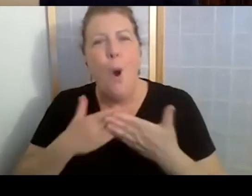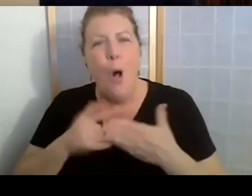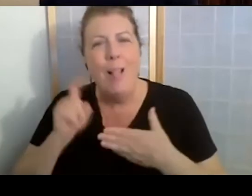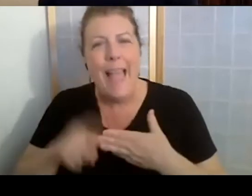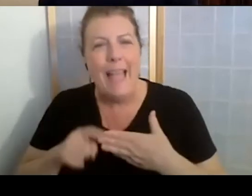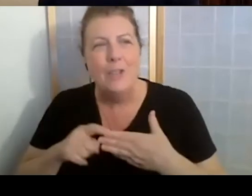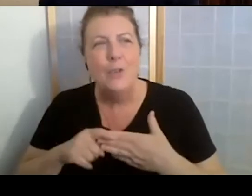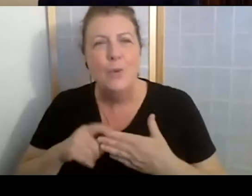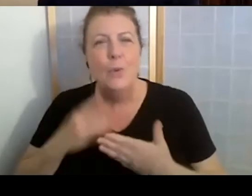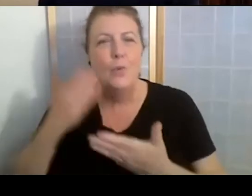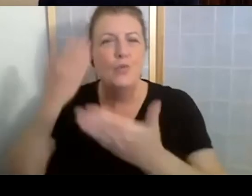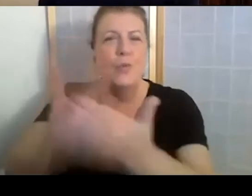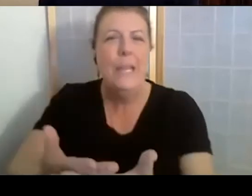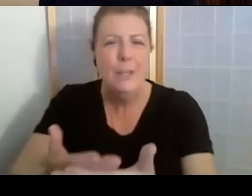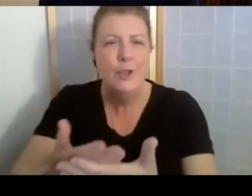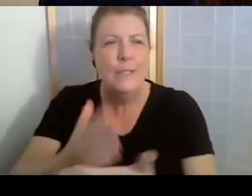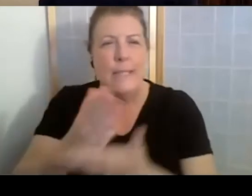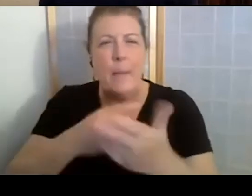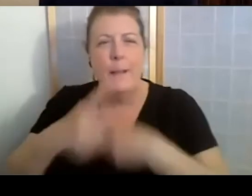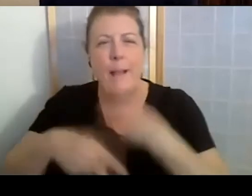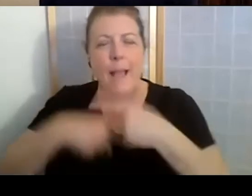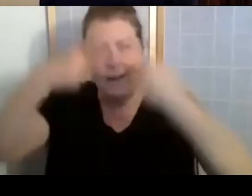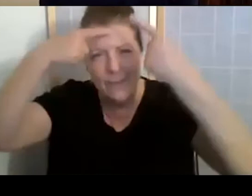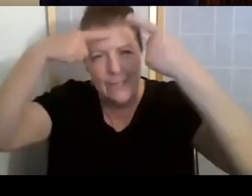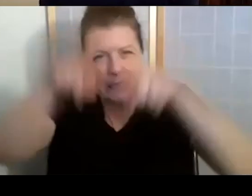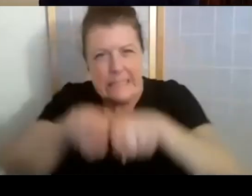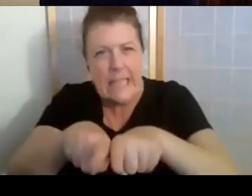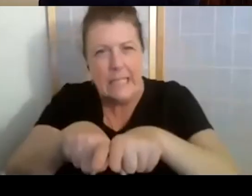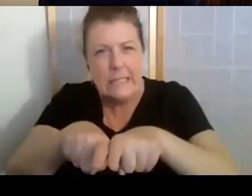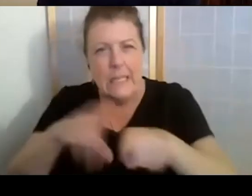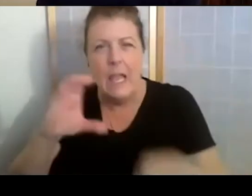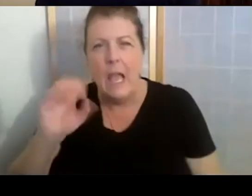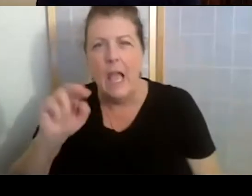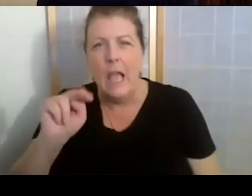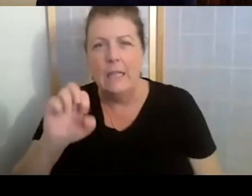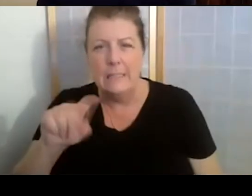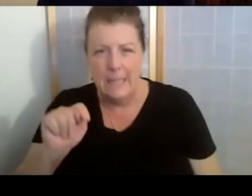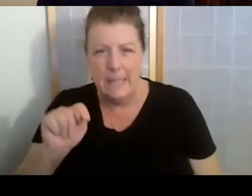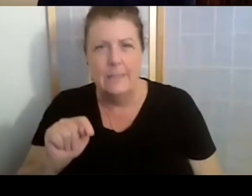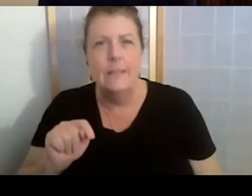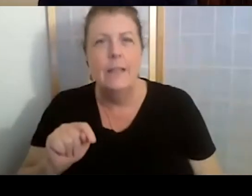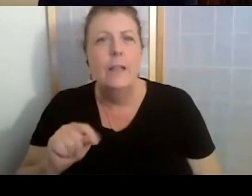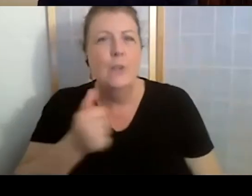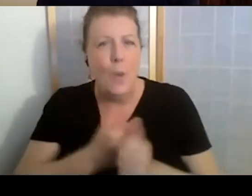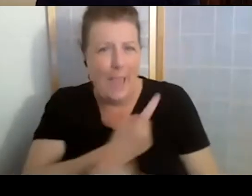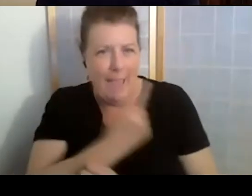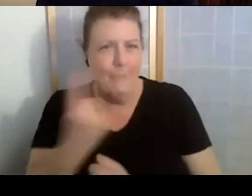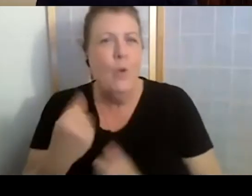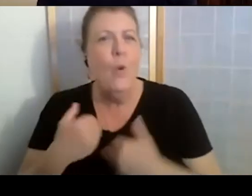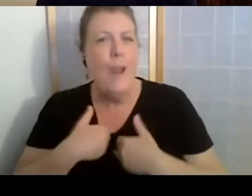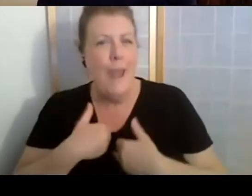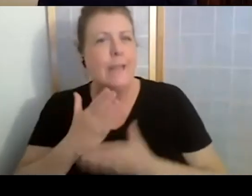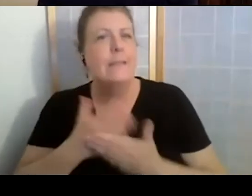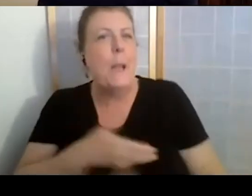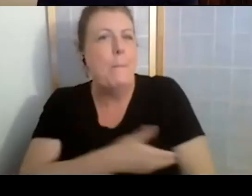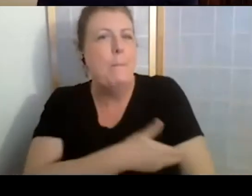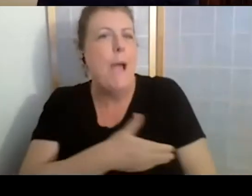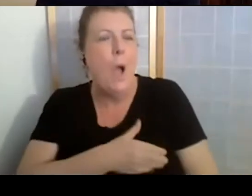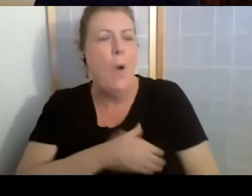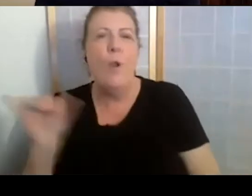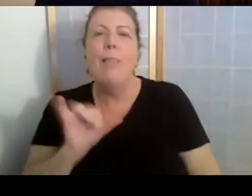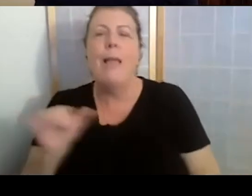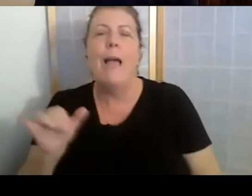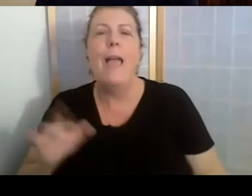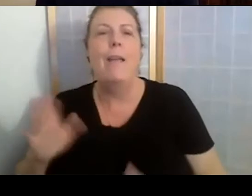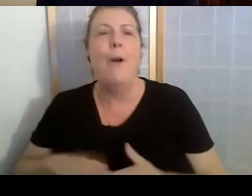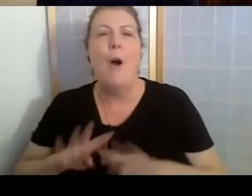that they could be the juror who was like, I'm not ready to acquit, or I'm ready to convict on any